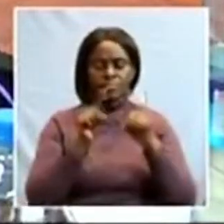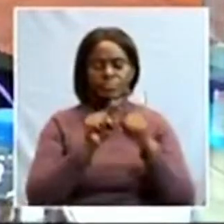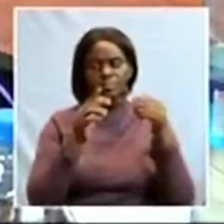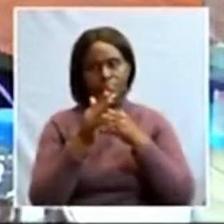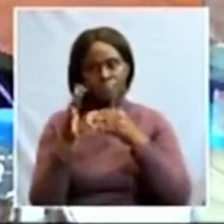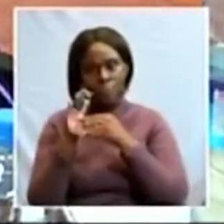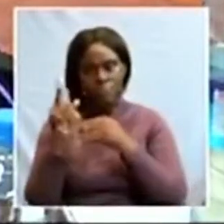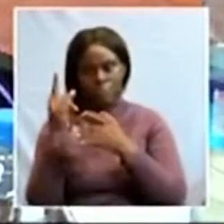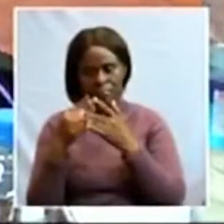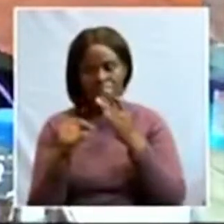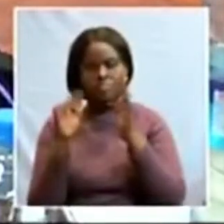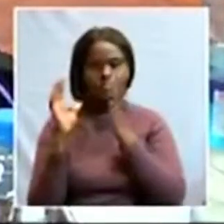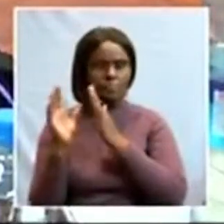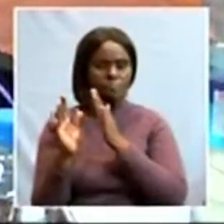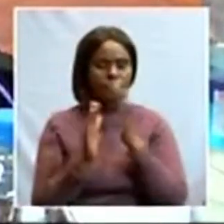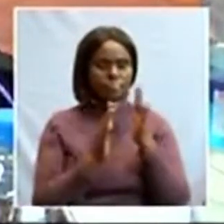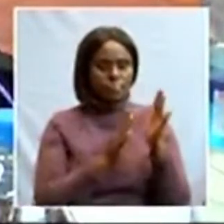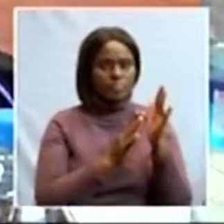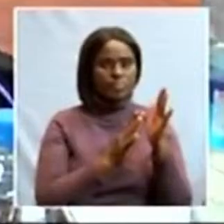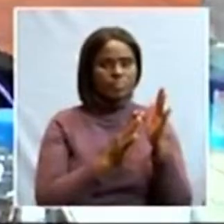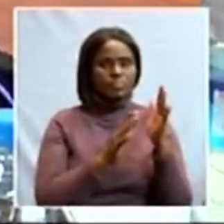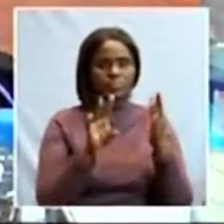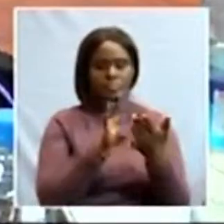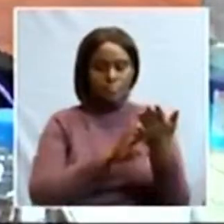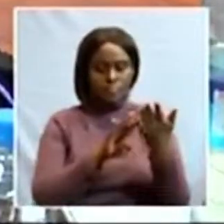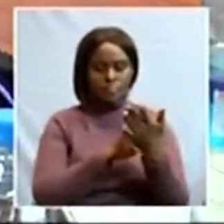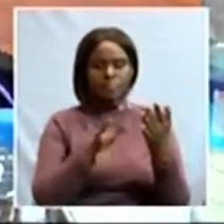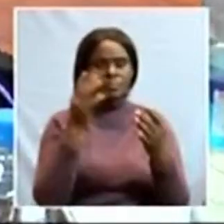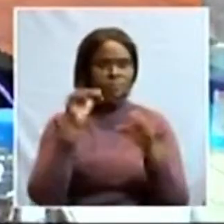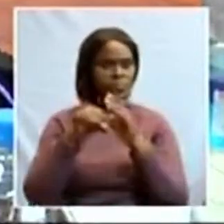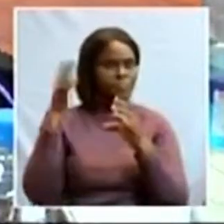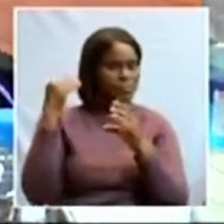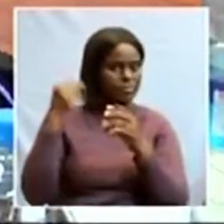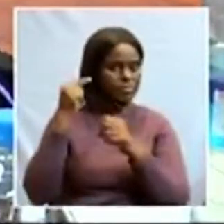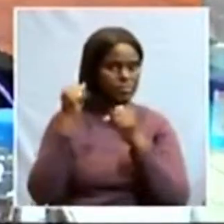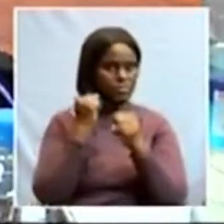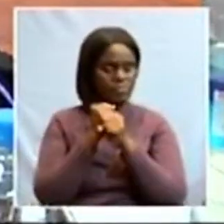against what was planned based on previous year.